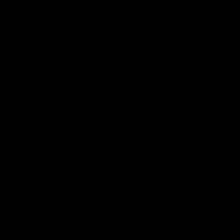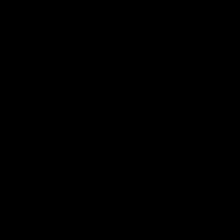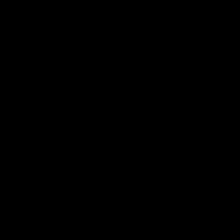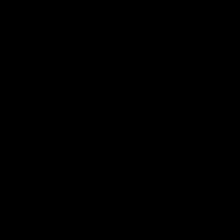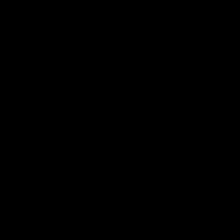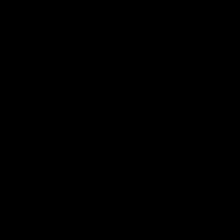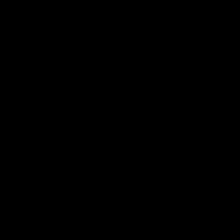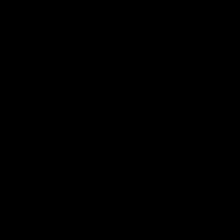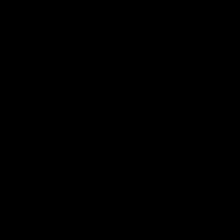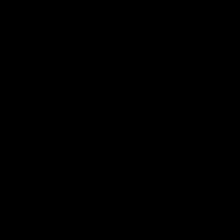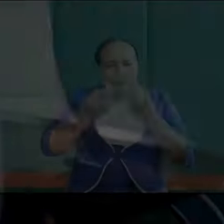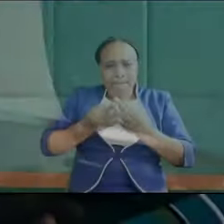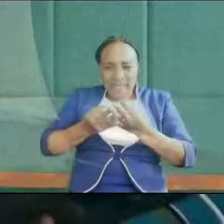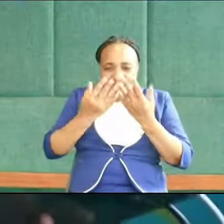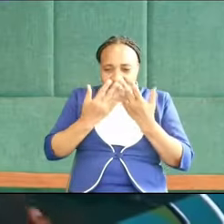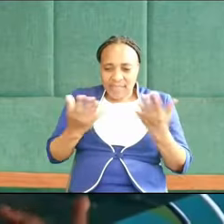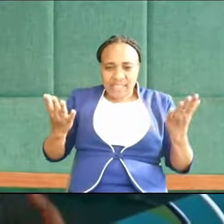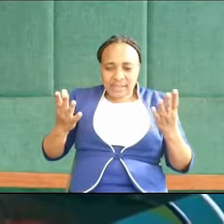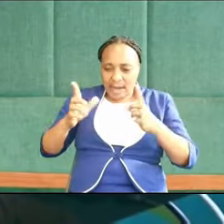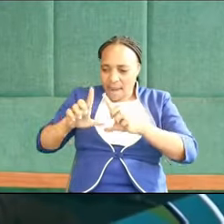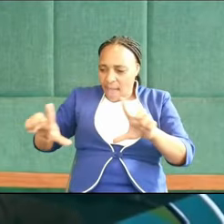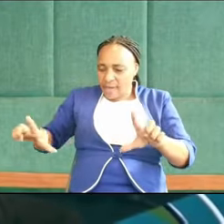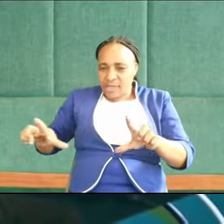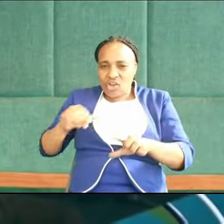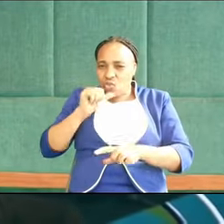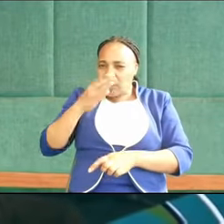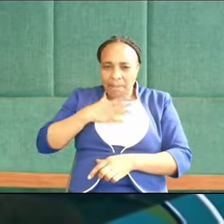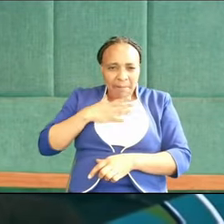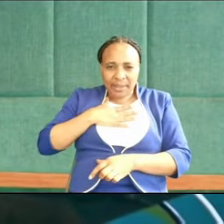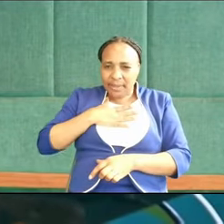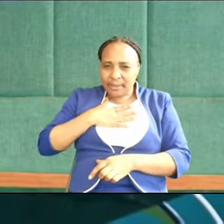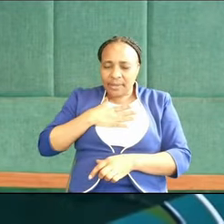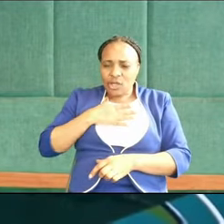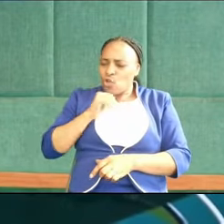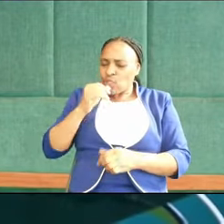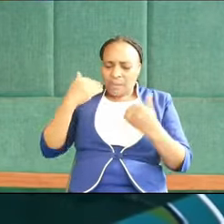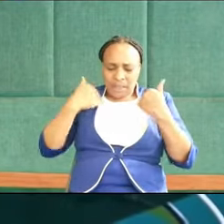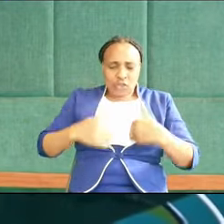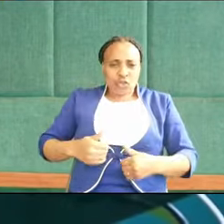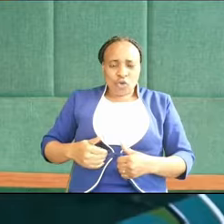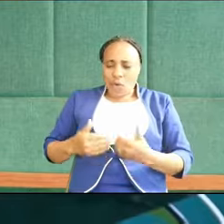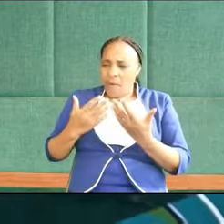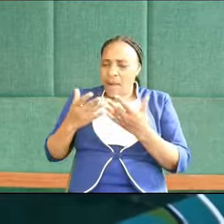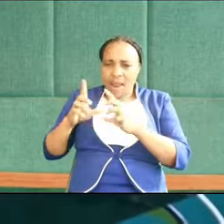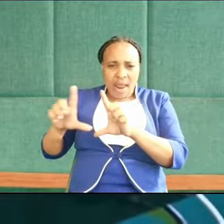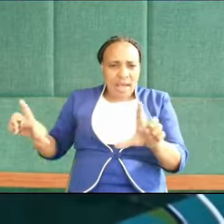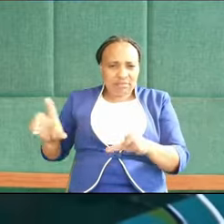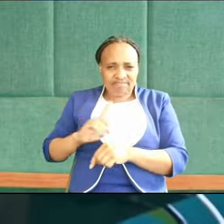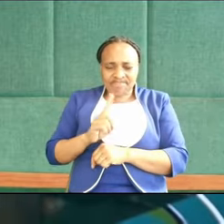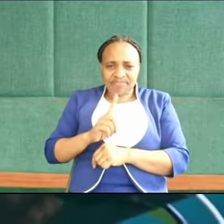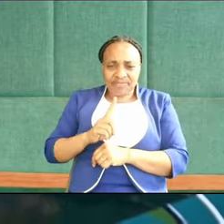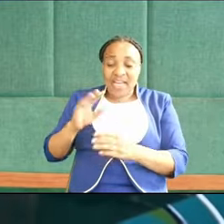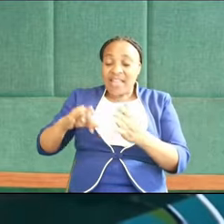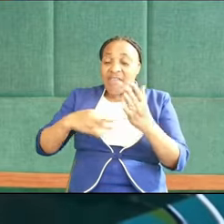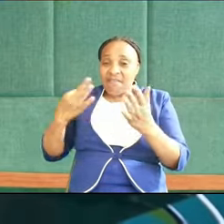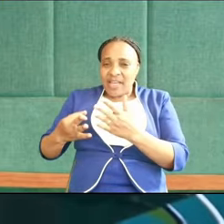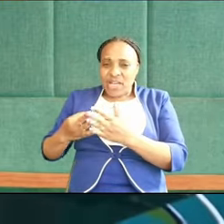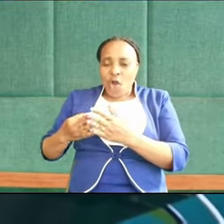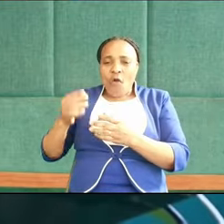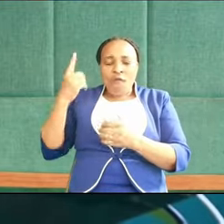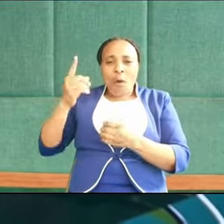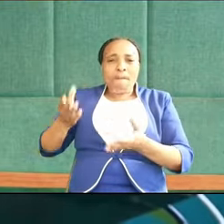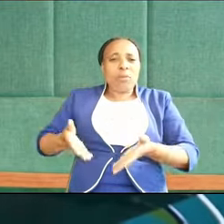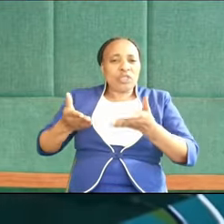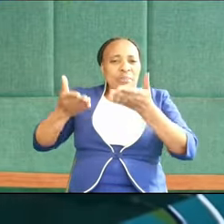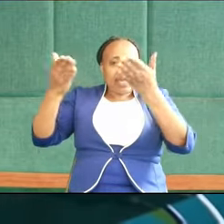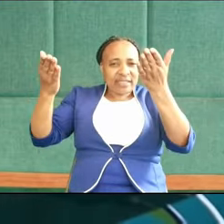It is not mine." The vineyard was not a personal property. The vineyard was for posterity. The